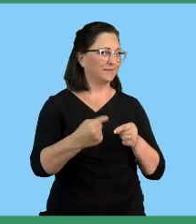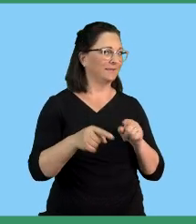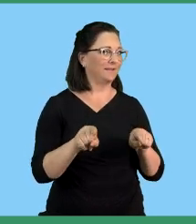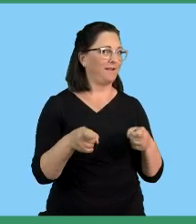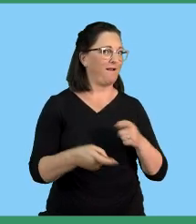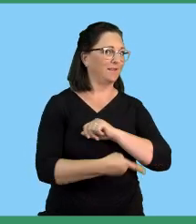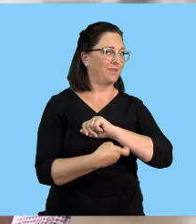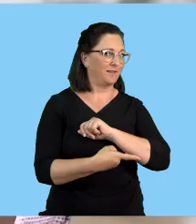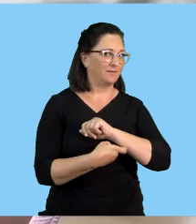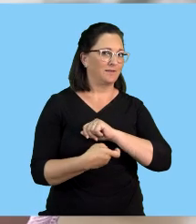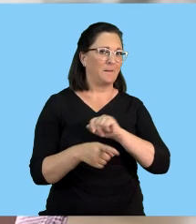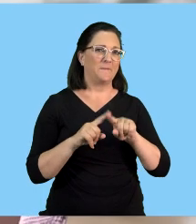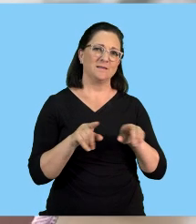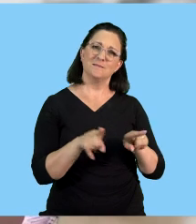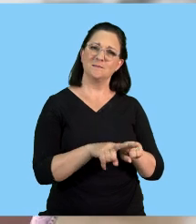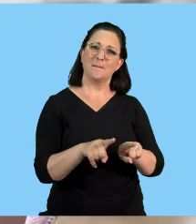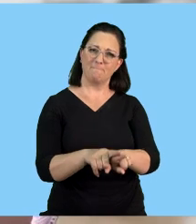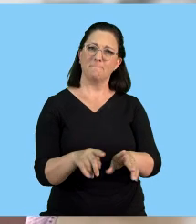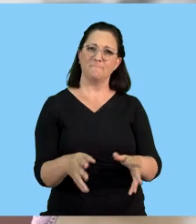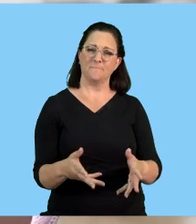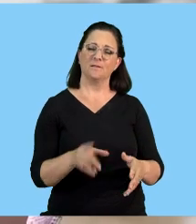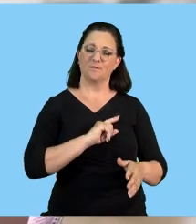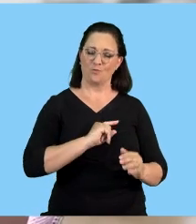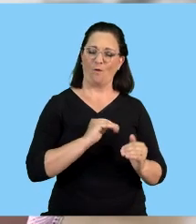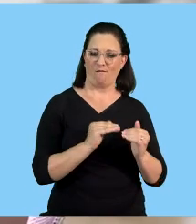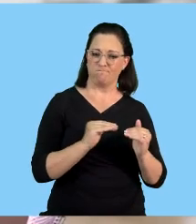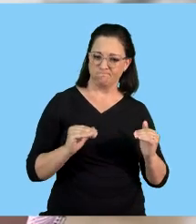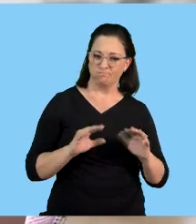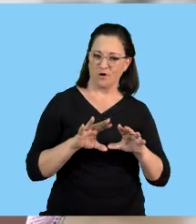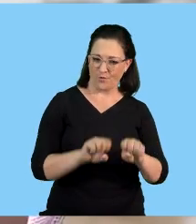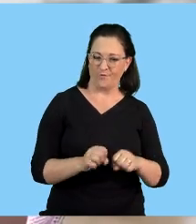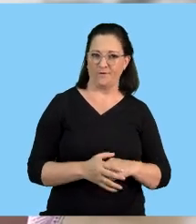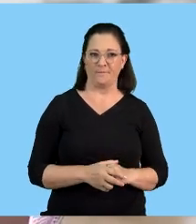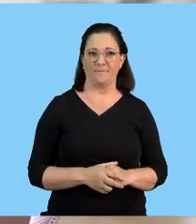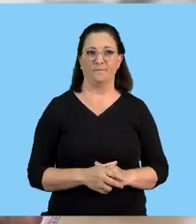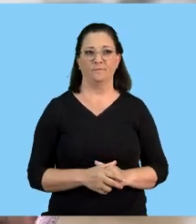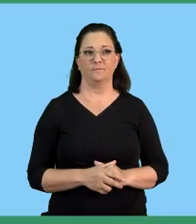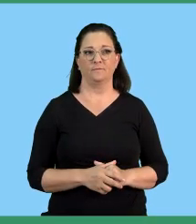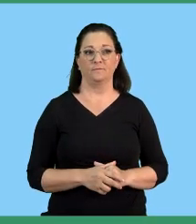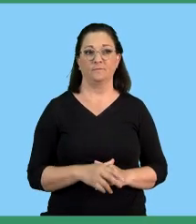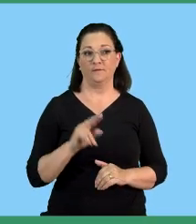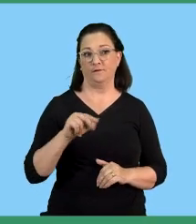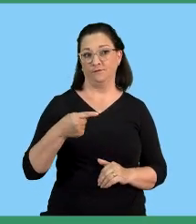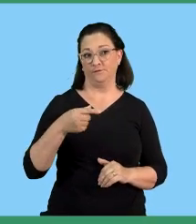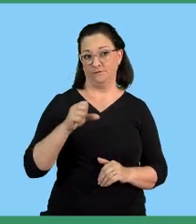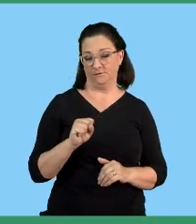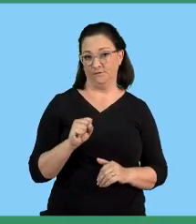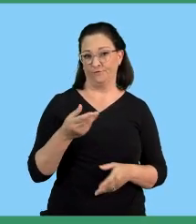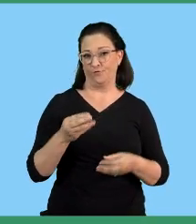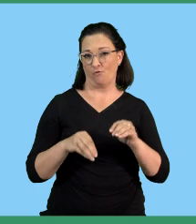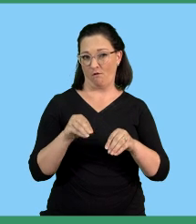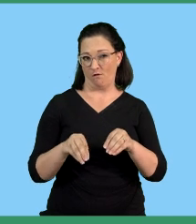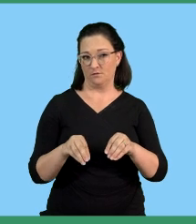a business that is doing the same or at the same level of production. So this NGS is a gardening service